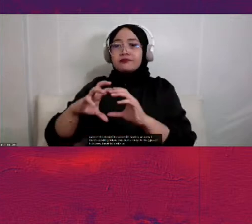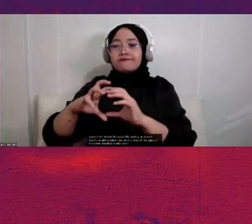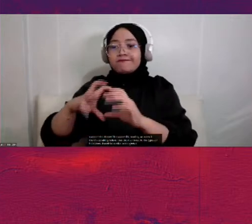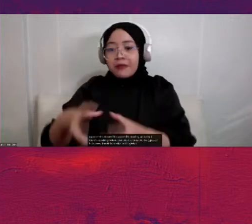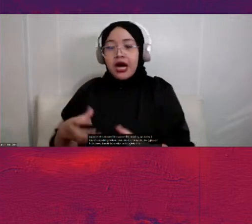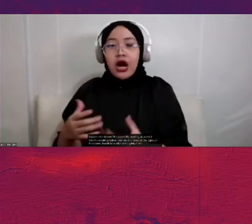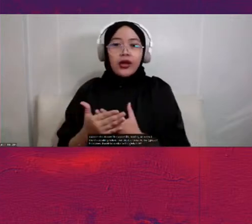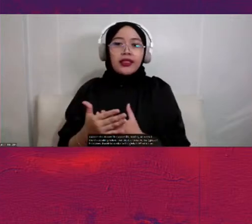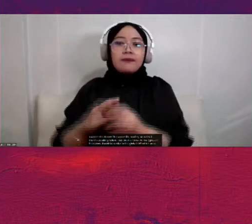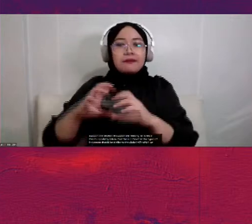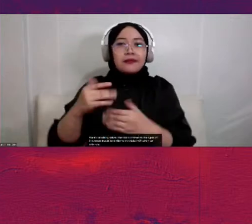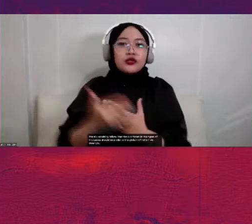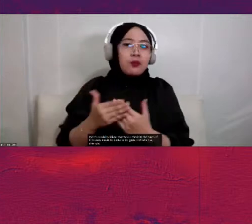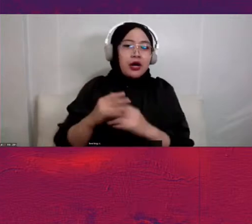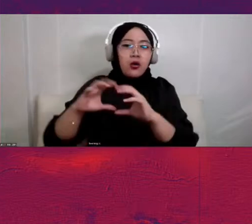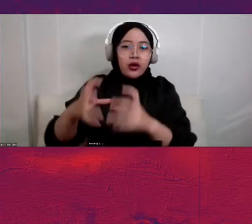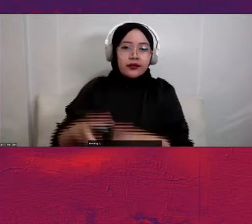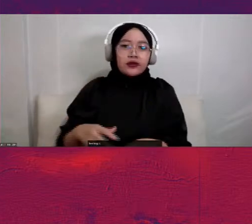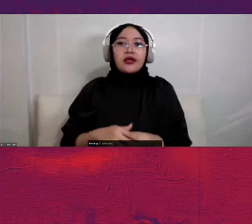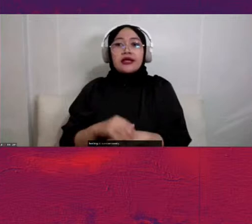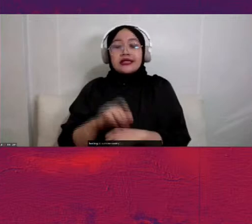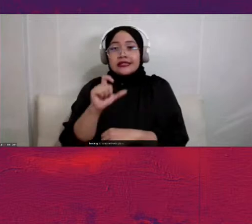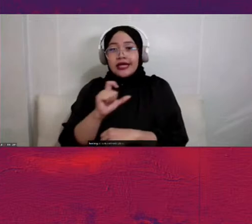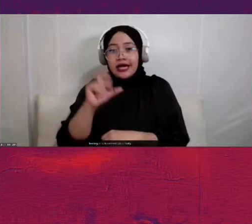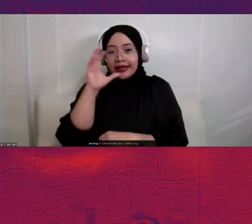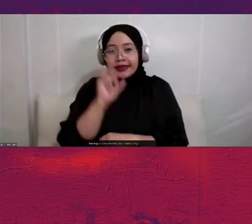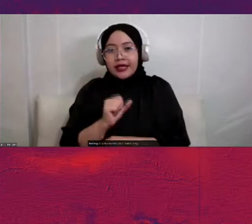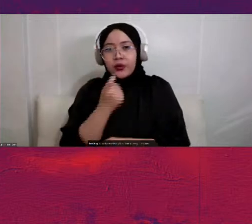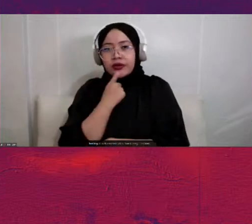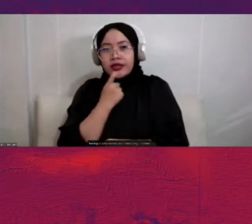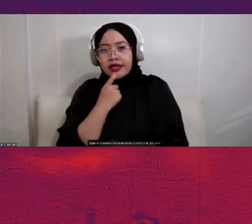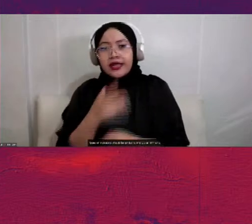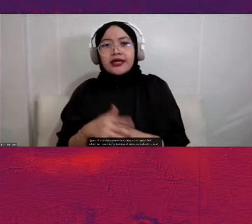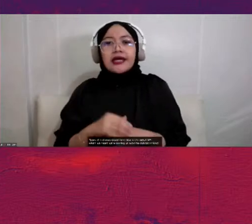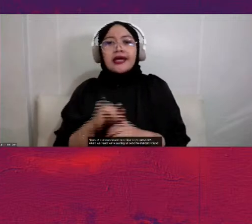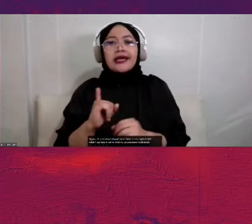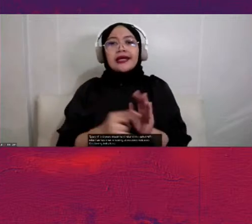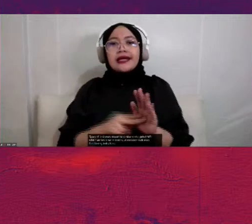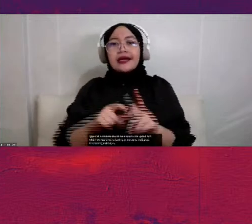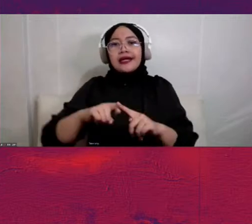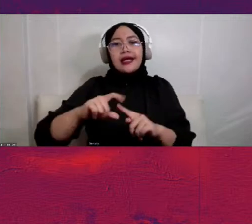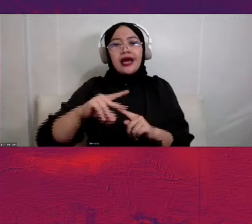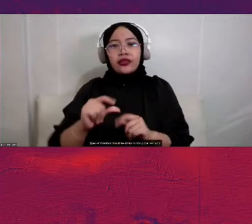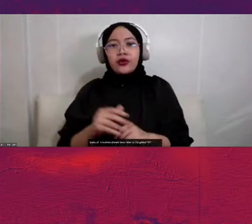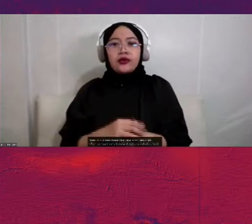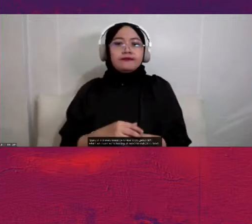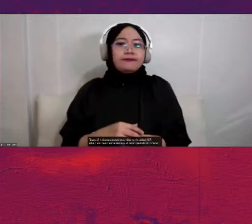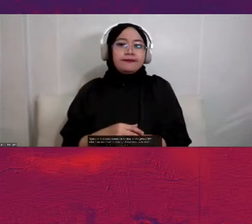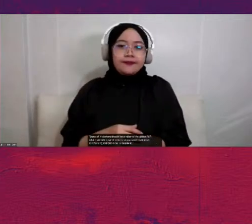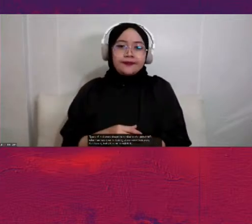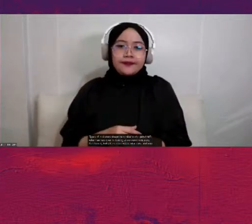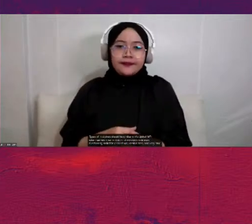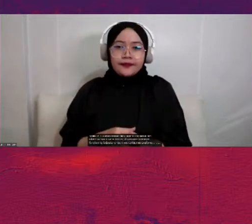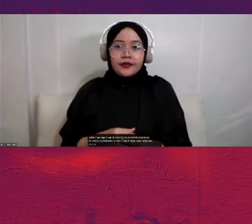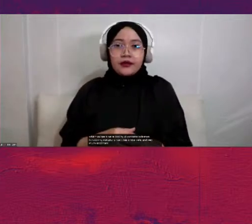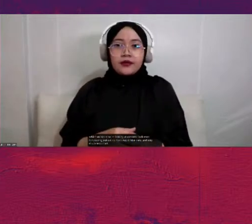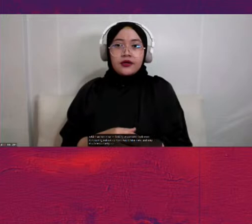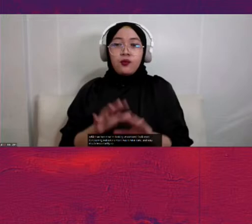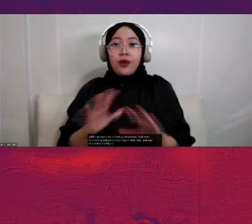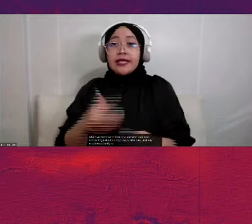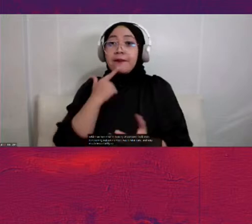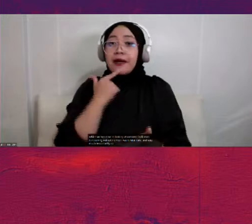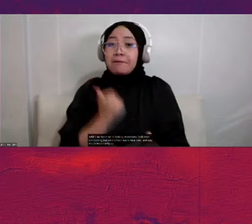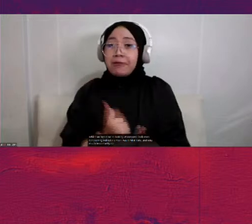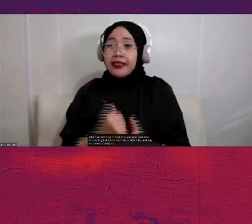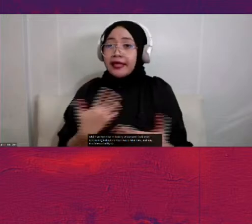global NPI, which we've heard. We are looking at outcome indicators, functioning indicators, and so forth, with similar data. And very much importantly